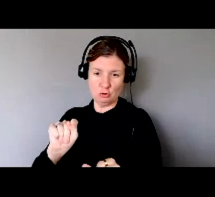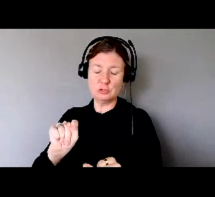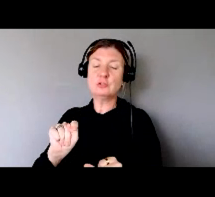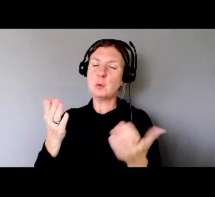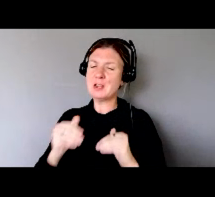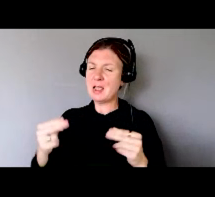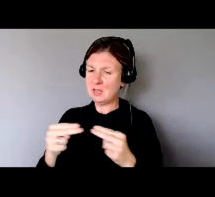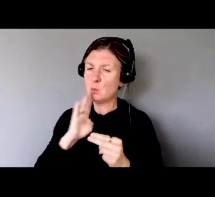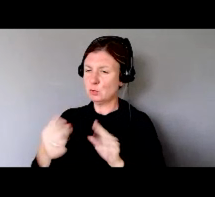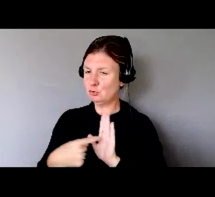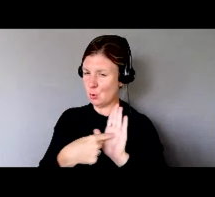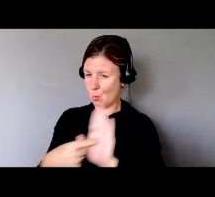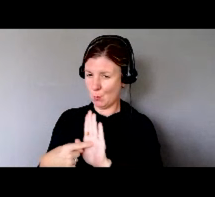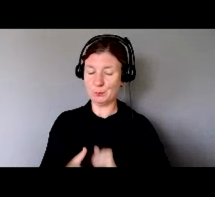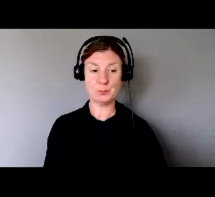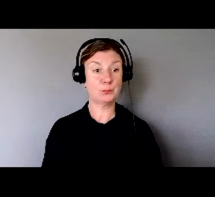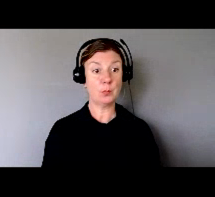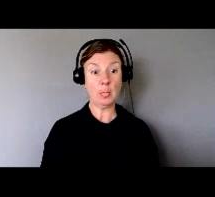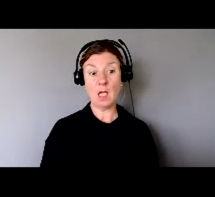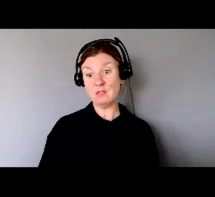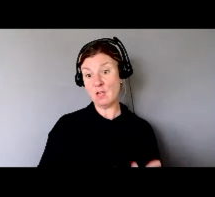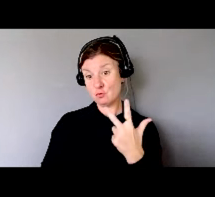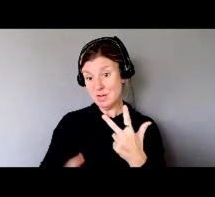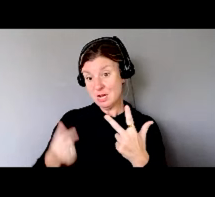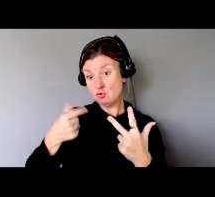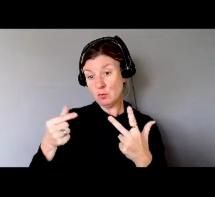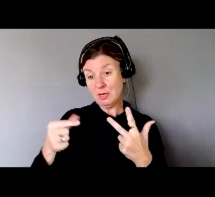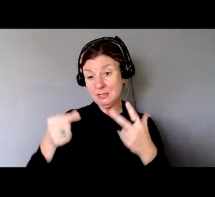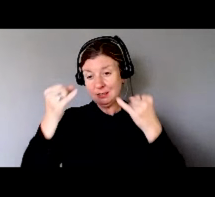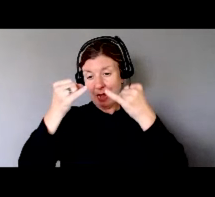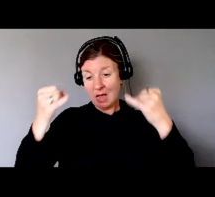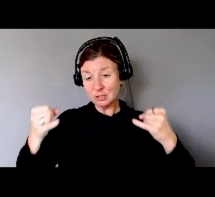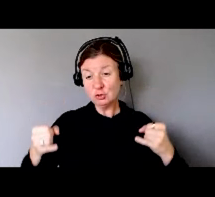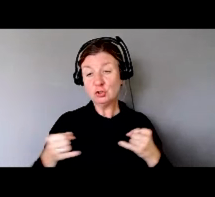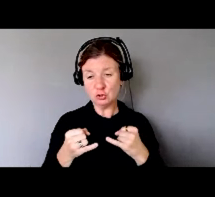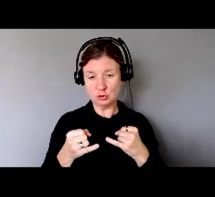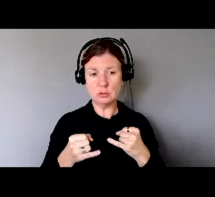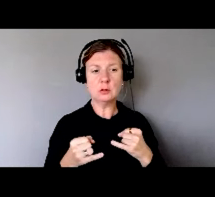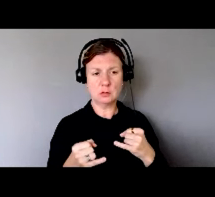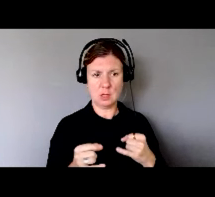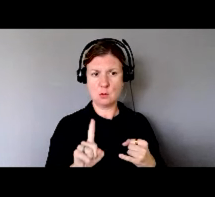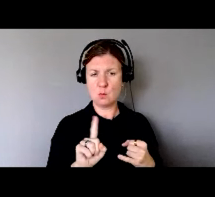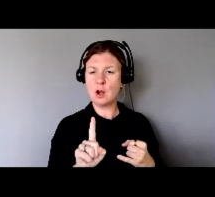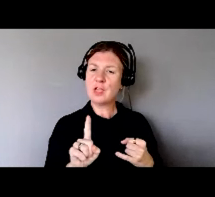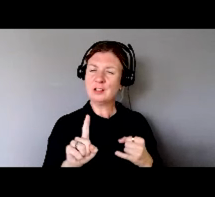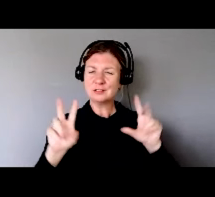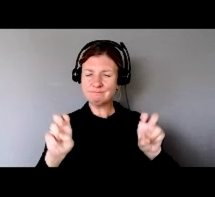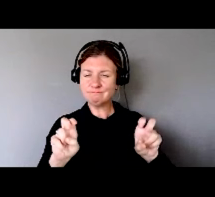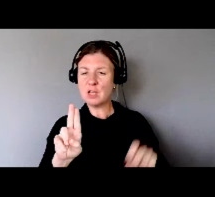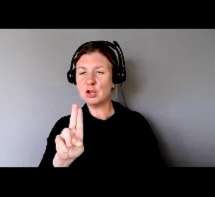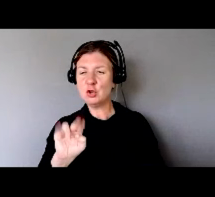These 3 green dashed areas are envisioned by the project as a unified art response, as